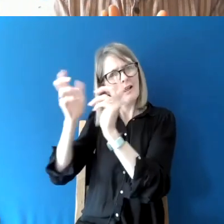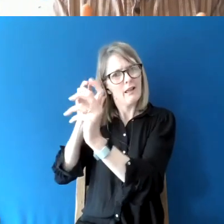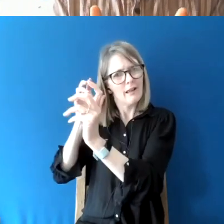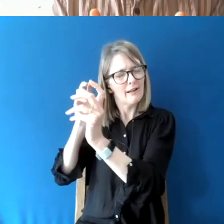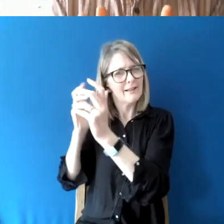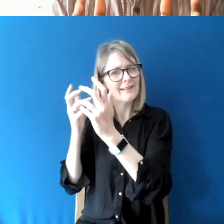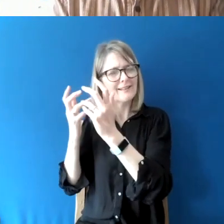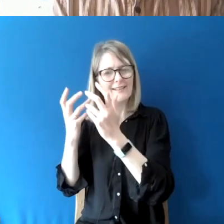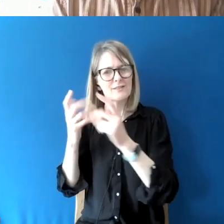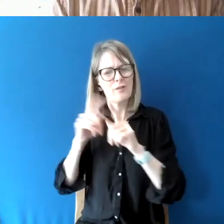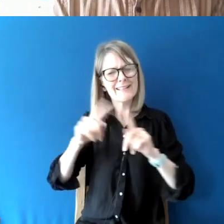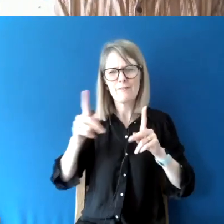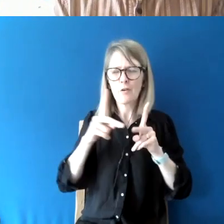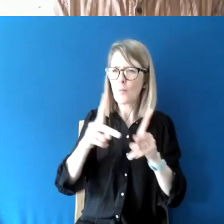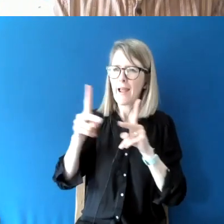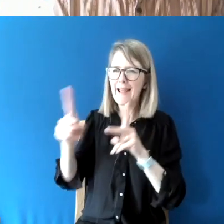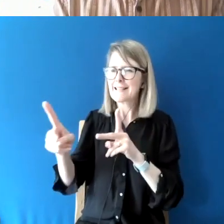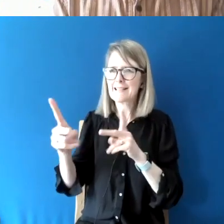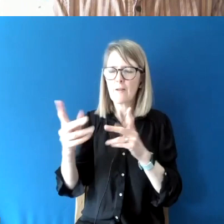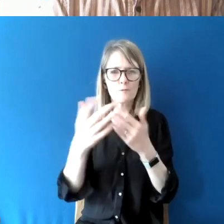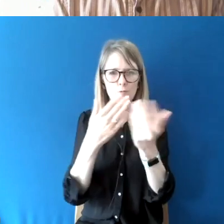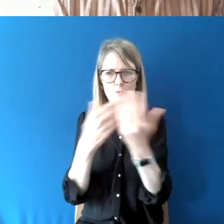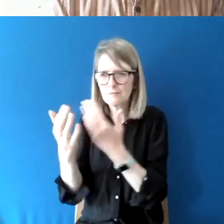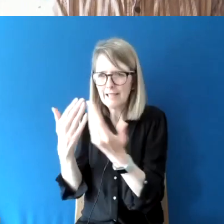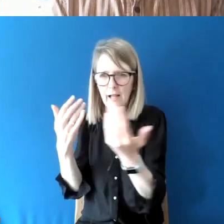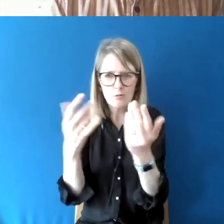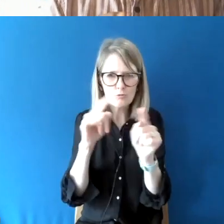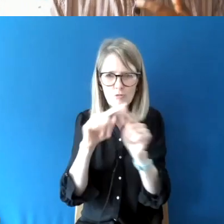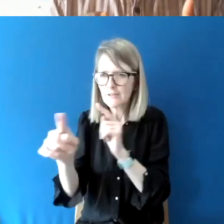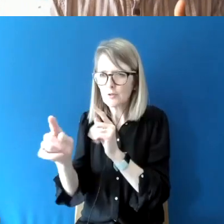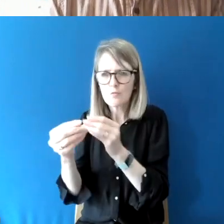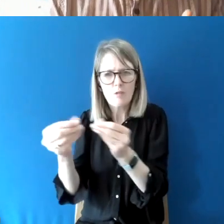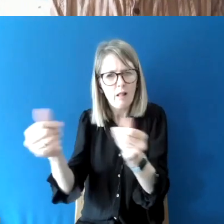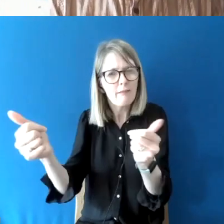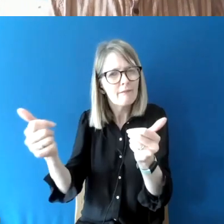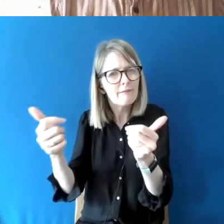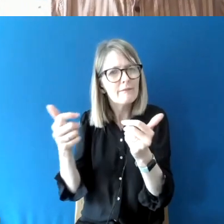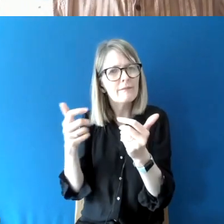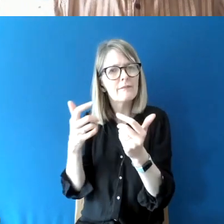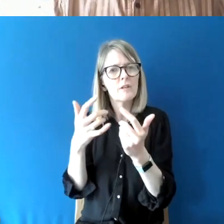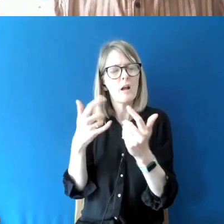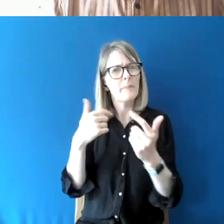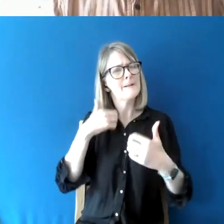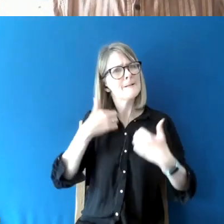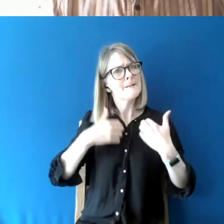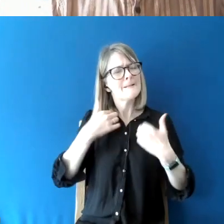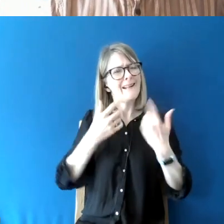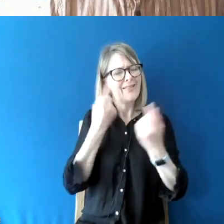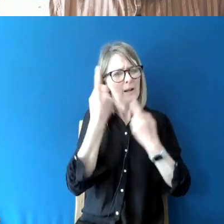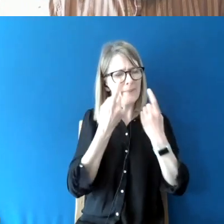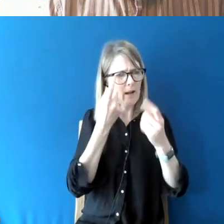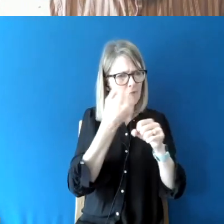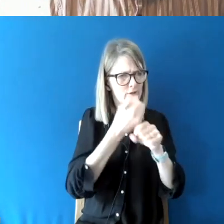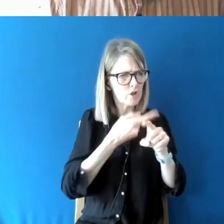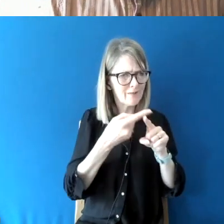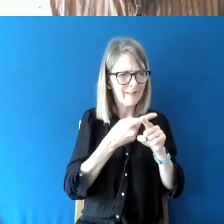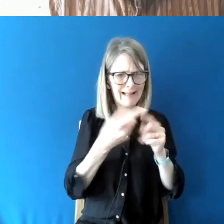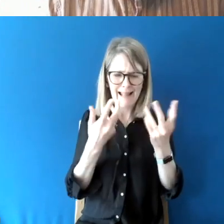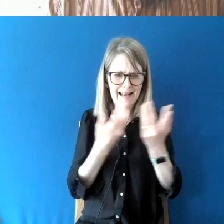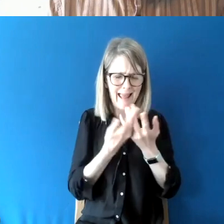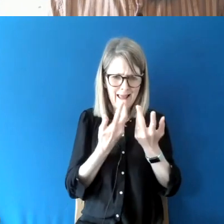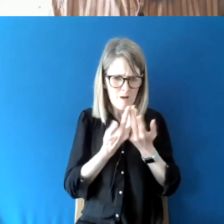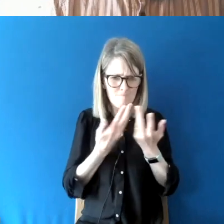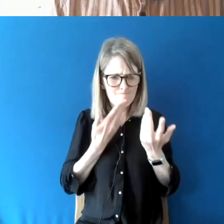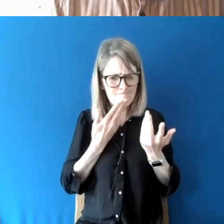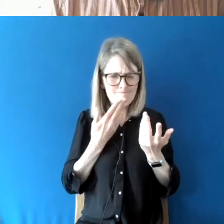I am, of course, very keen to work out how that would look like within Church of England, because my